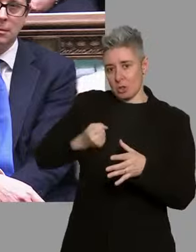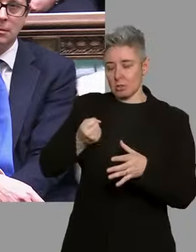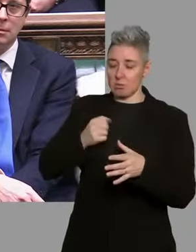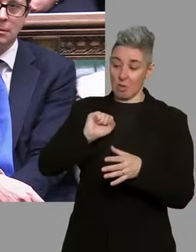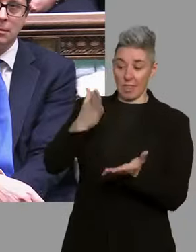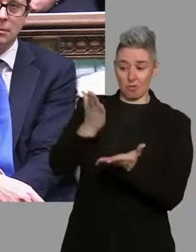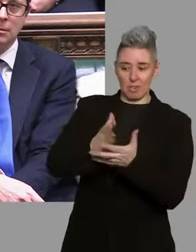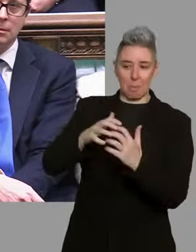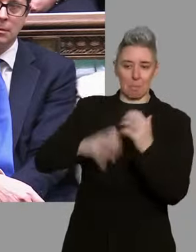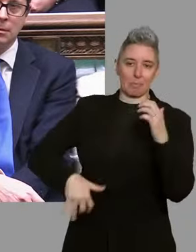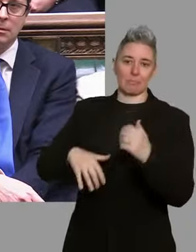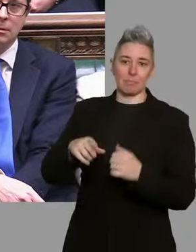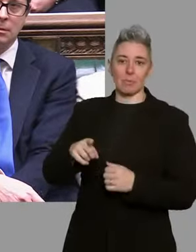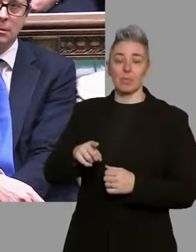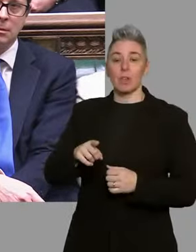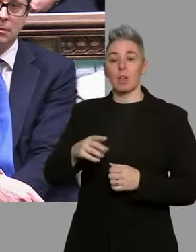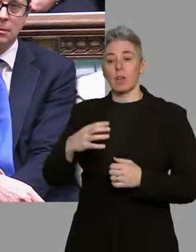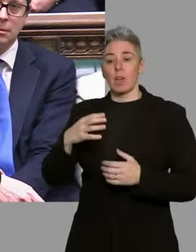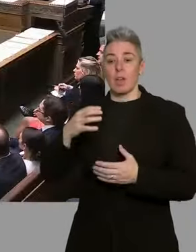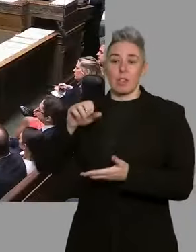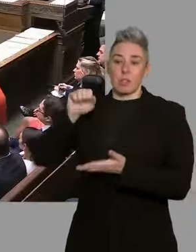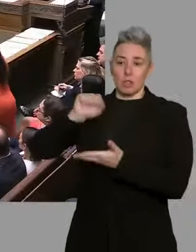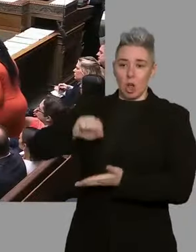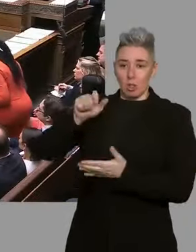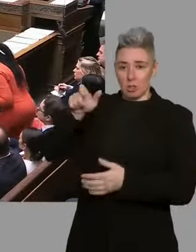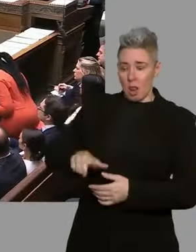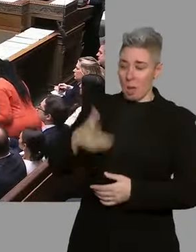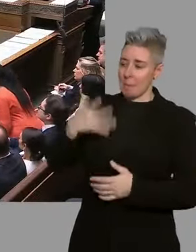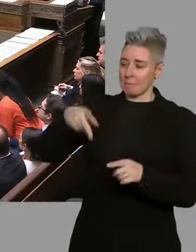many extra people have applied for pension credit?